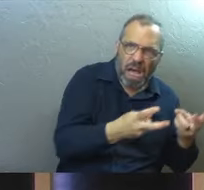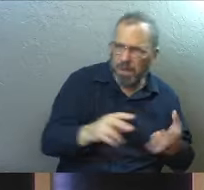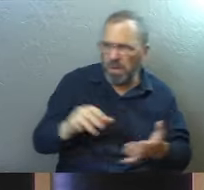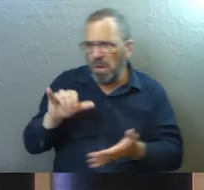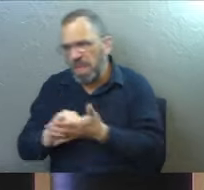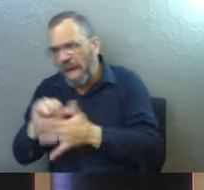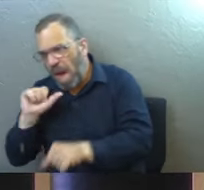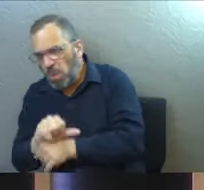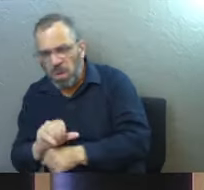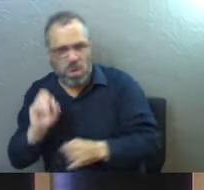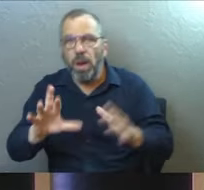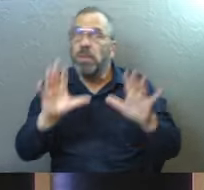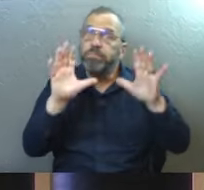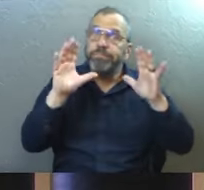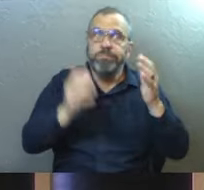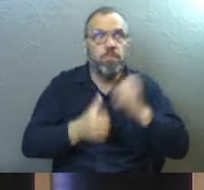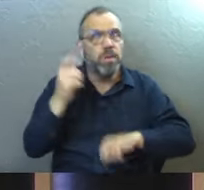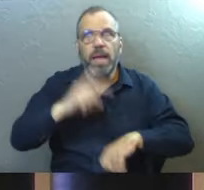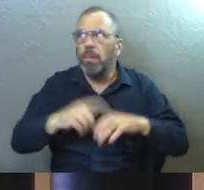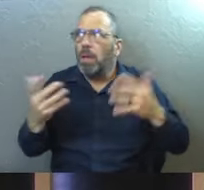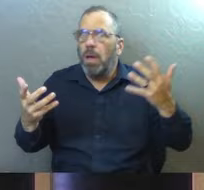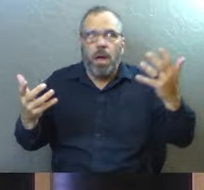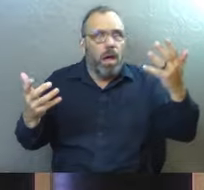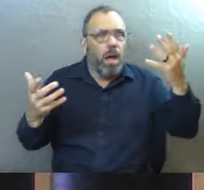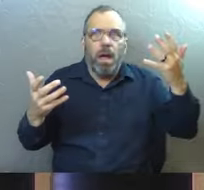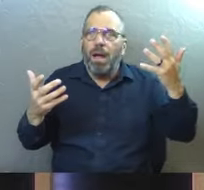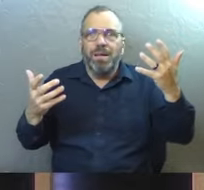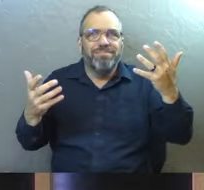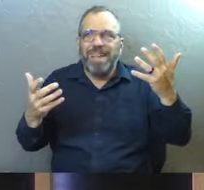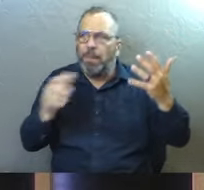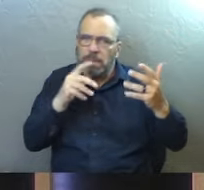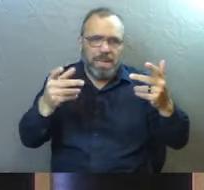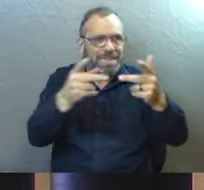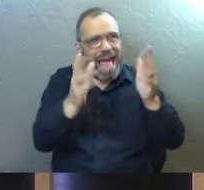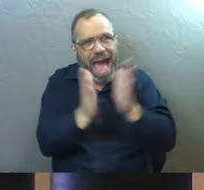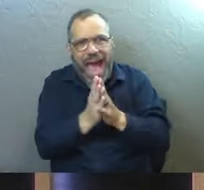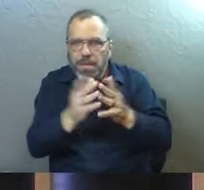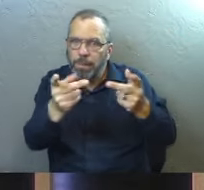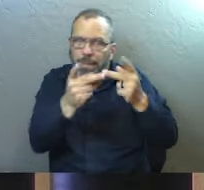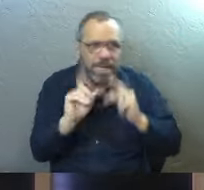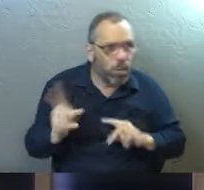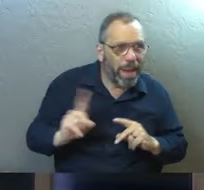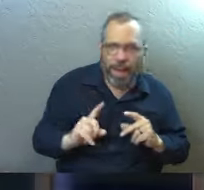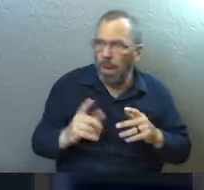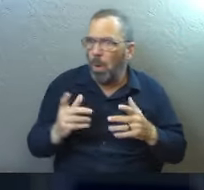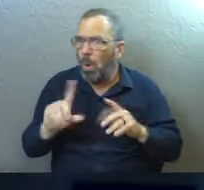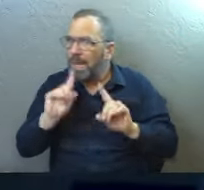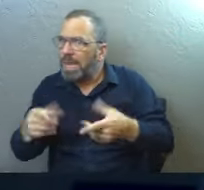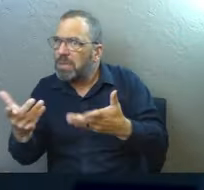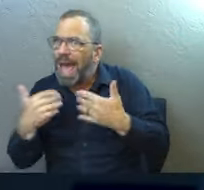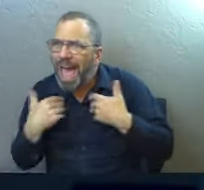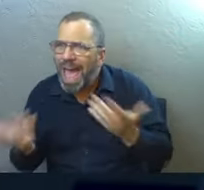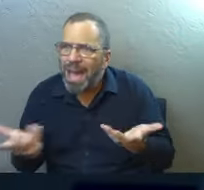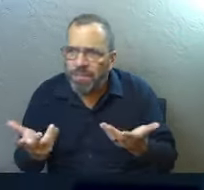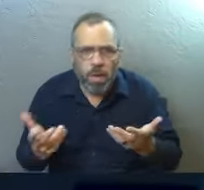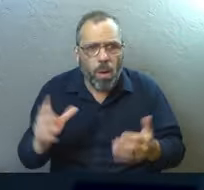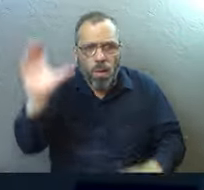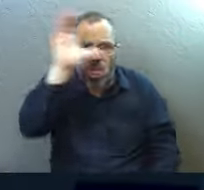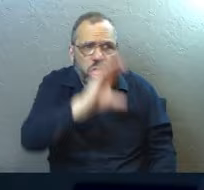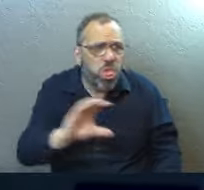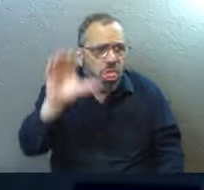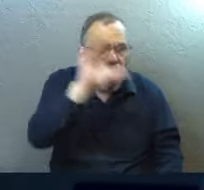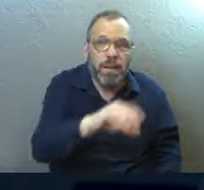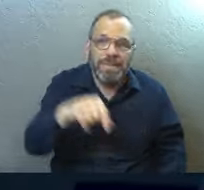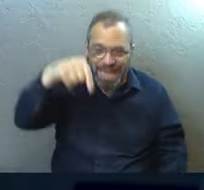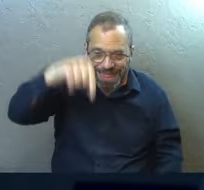does this work? And a lot of times we feel like maybe like there's not necessarily a place to ask those questions, or we feel like we're not getting the answers that we were kind of looking for. And